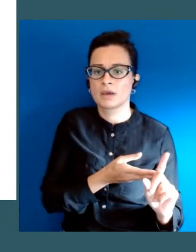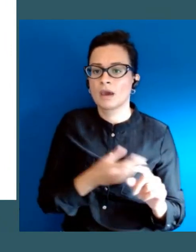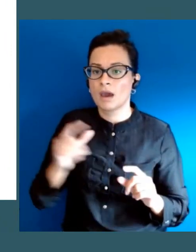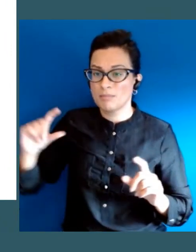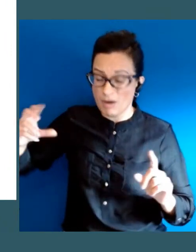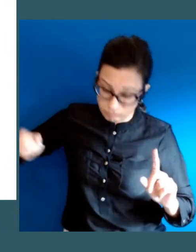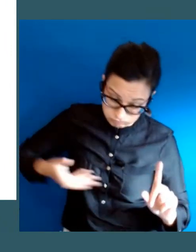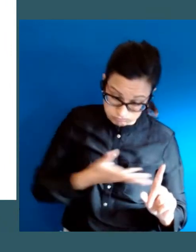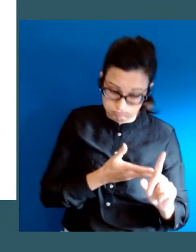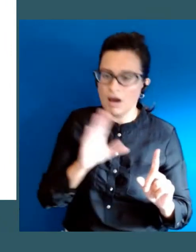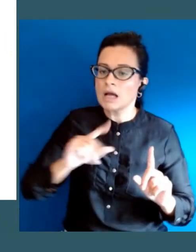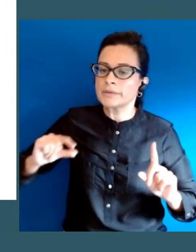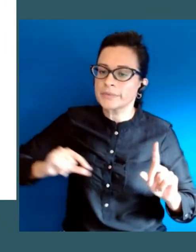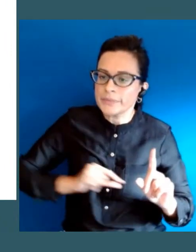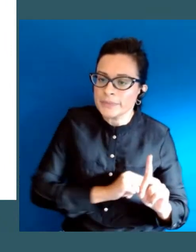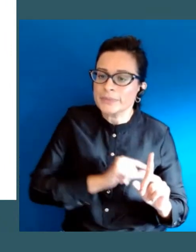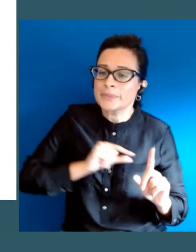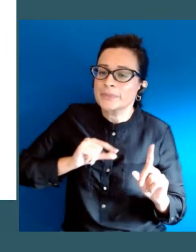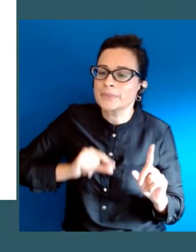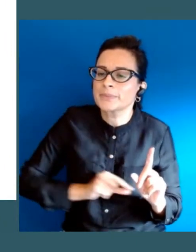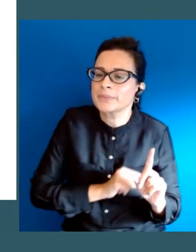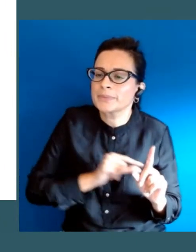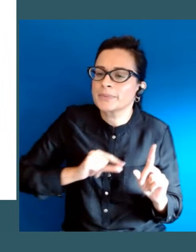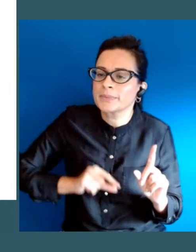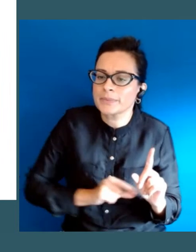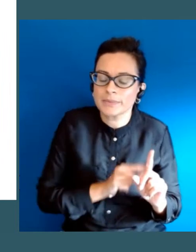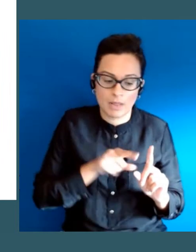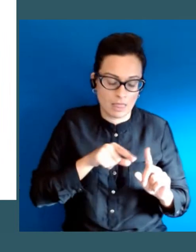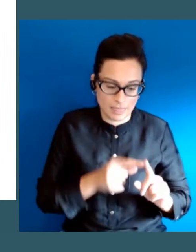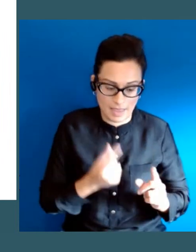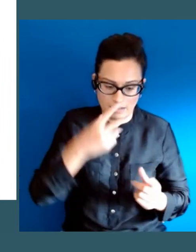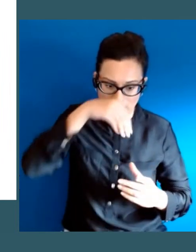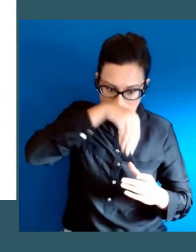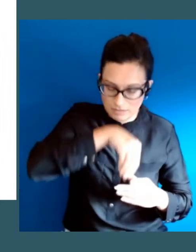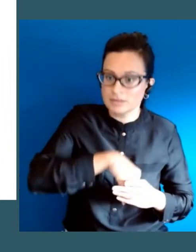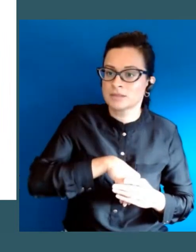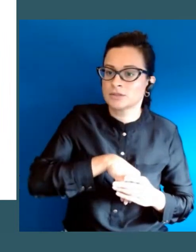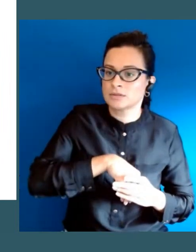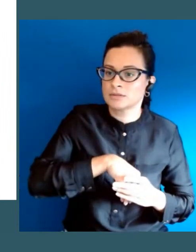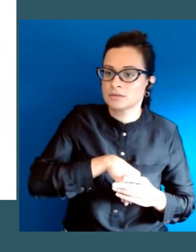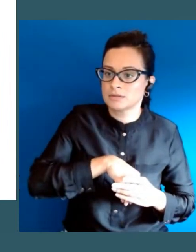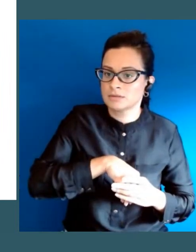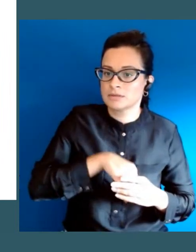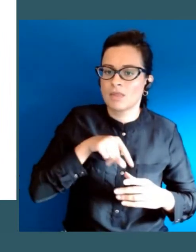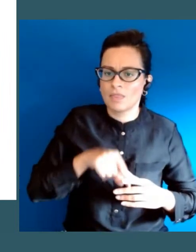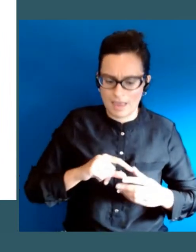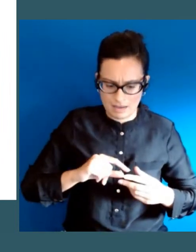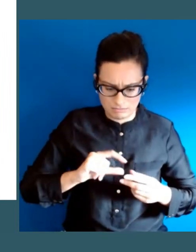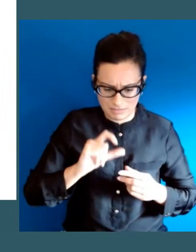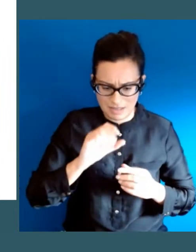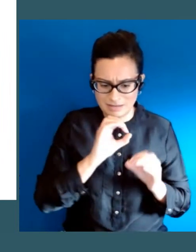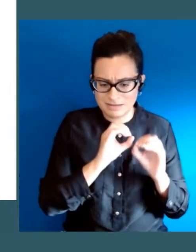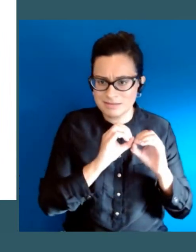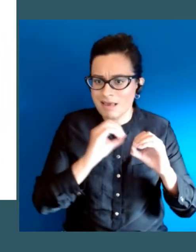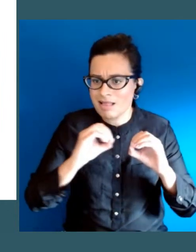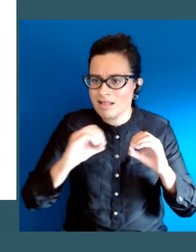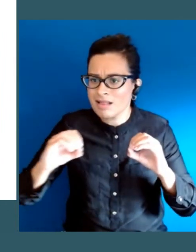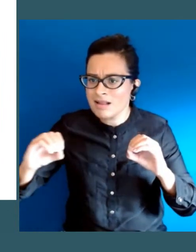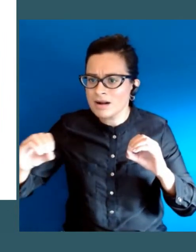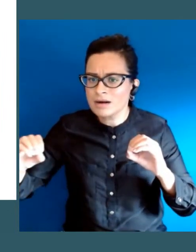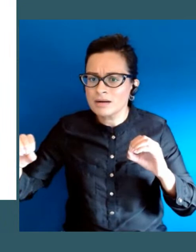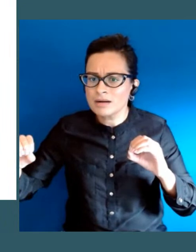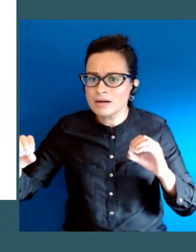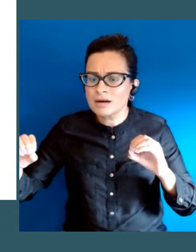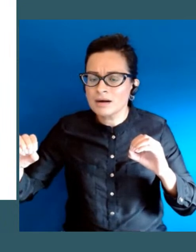are digested, presented with an antigen presenting cell, and maybe in microvesicles in the